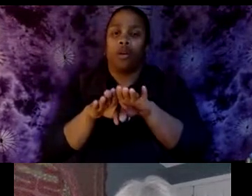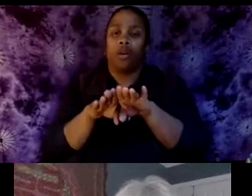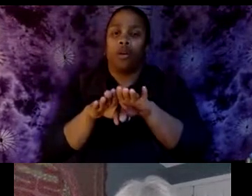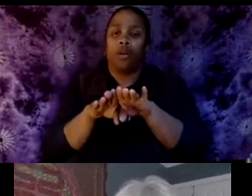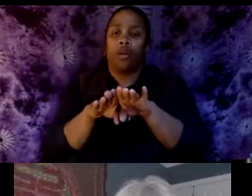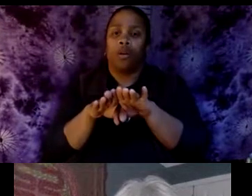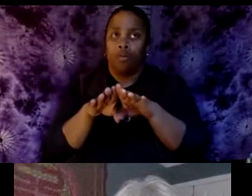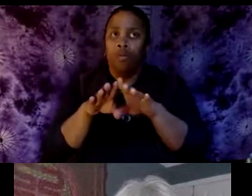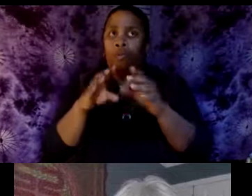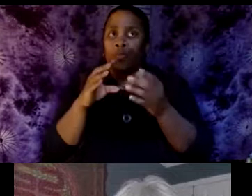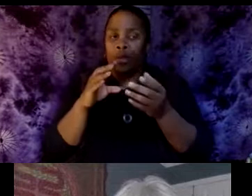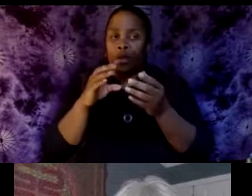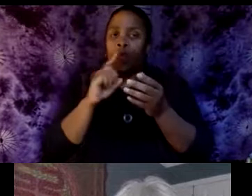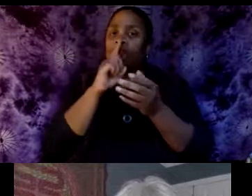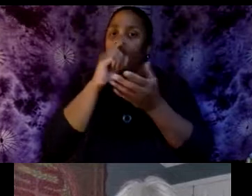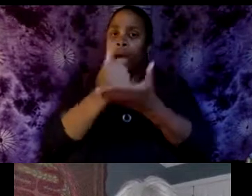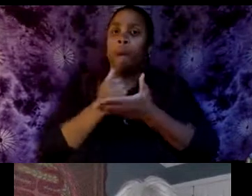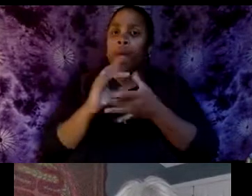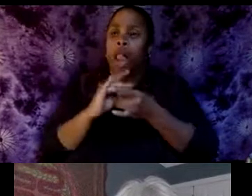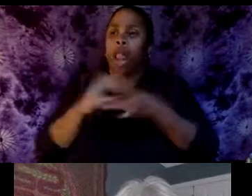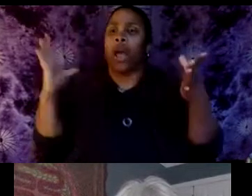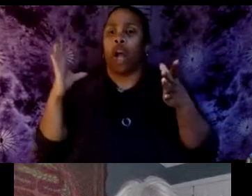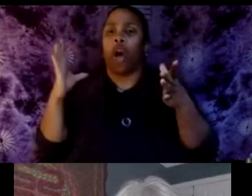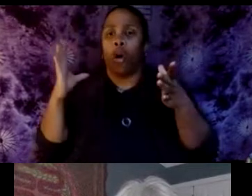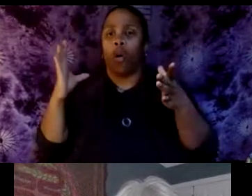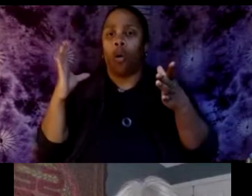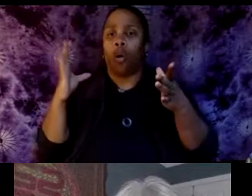really let go and be fully myself. So